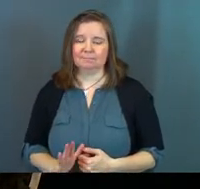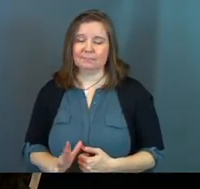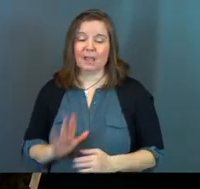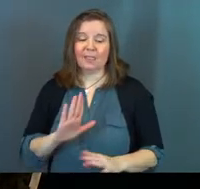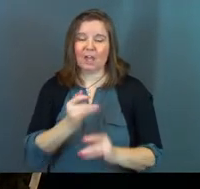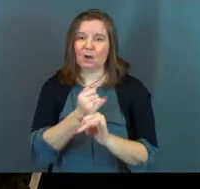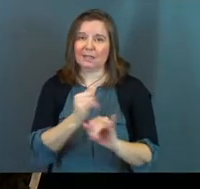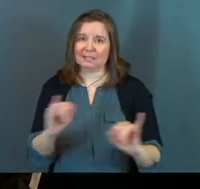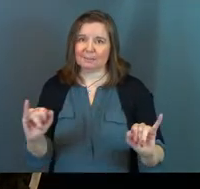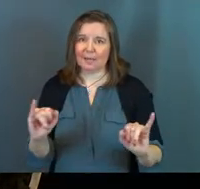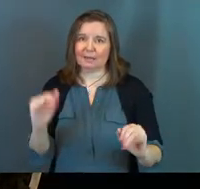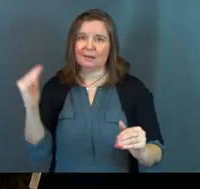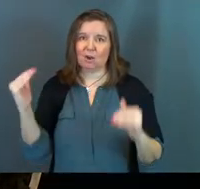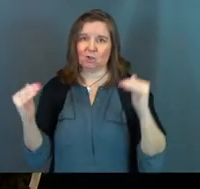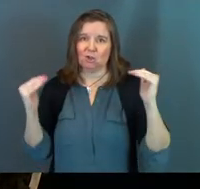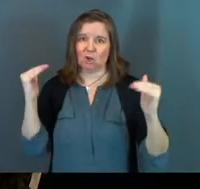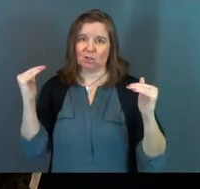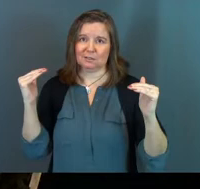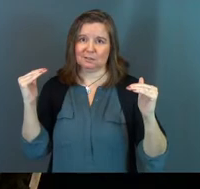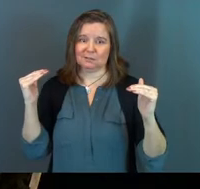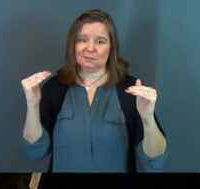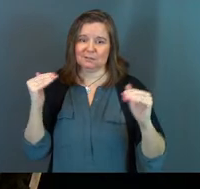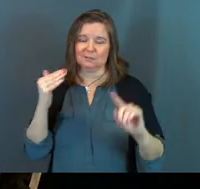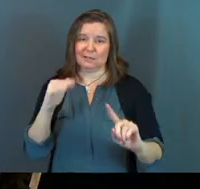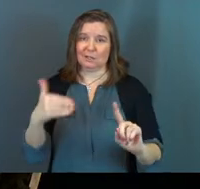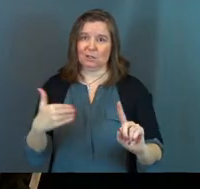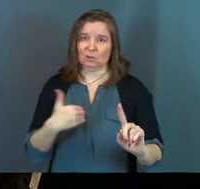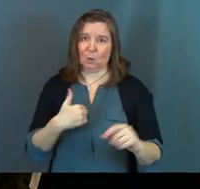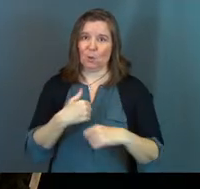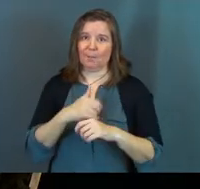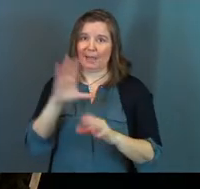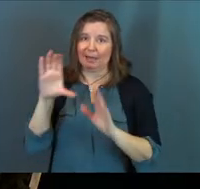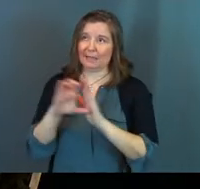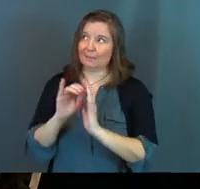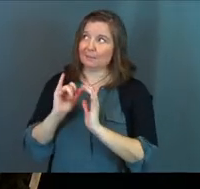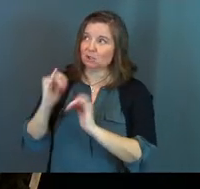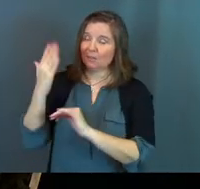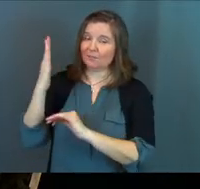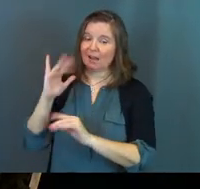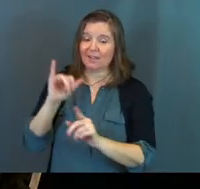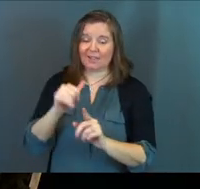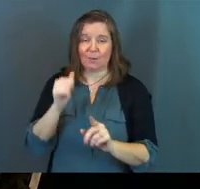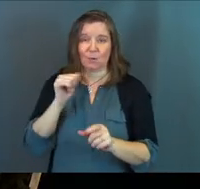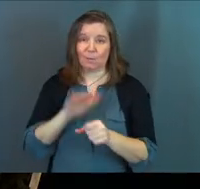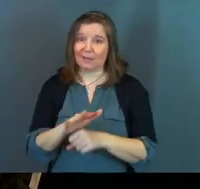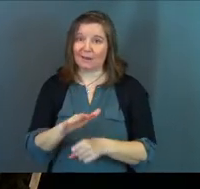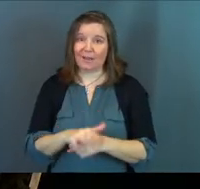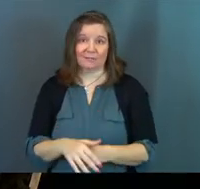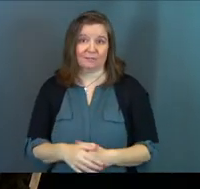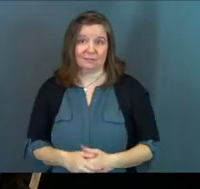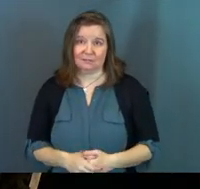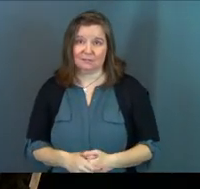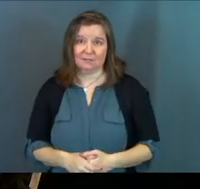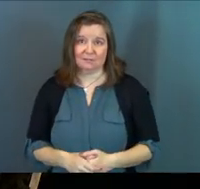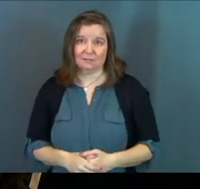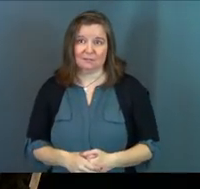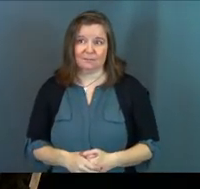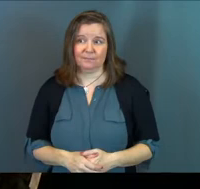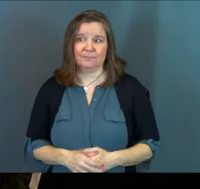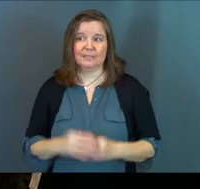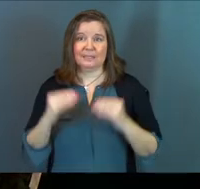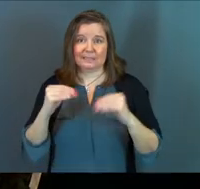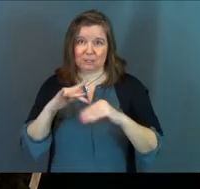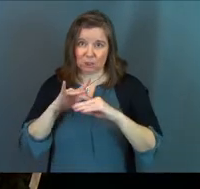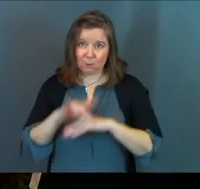They're independent adults, immortal souls made in the image of God, and that won't be enough. Teach